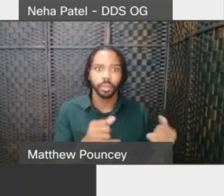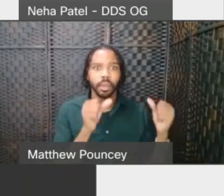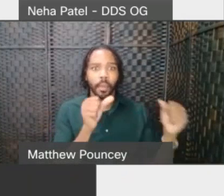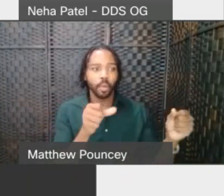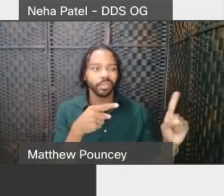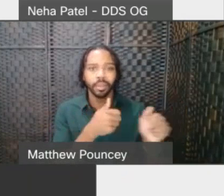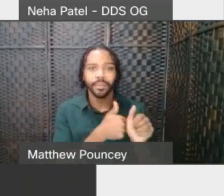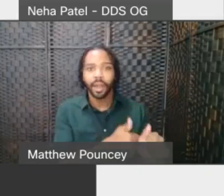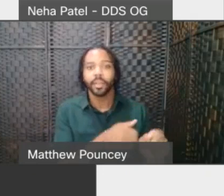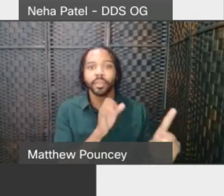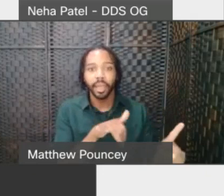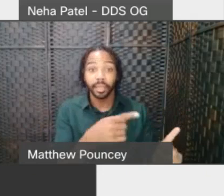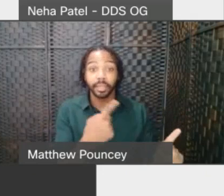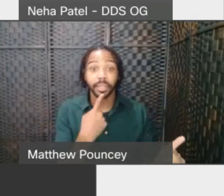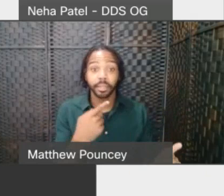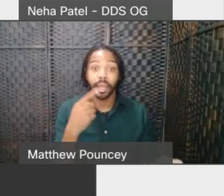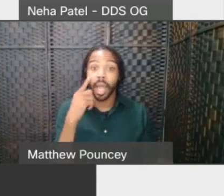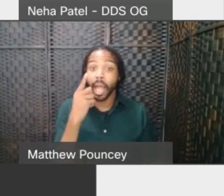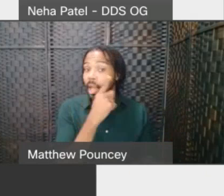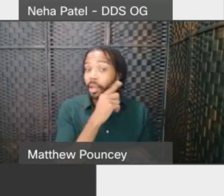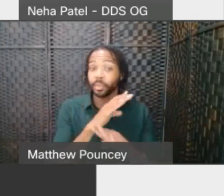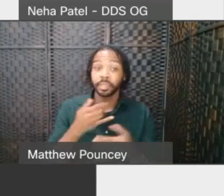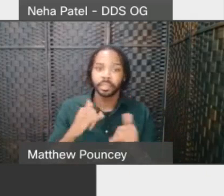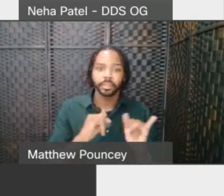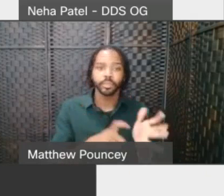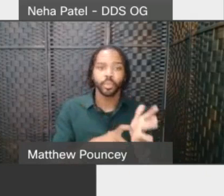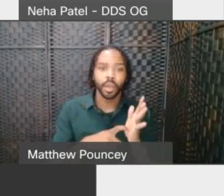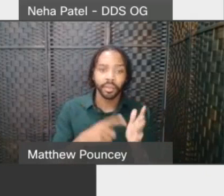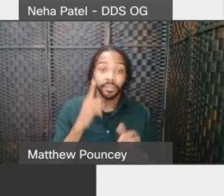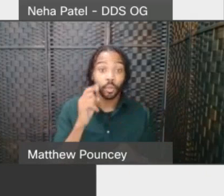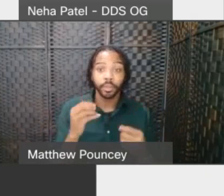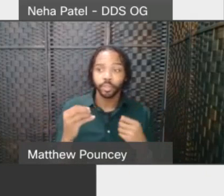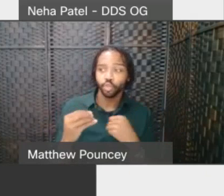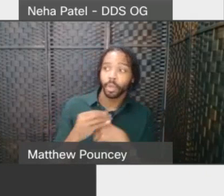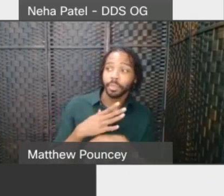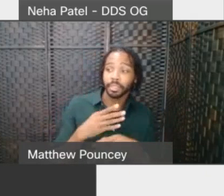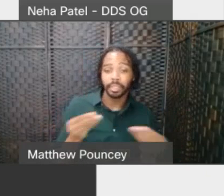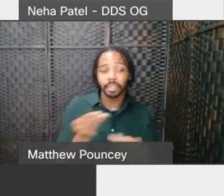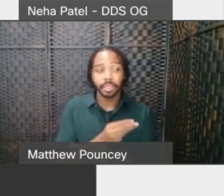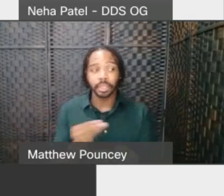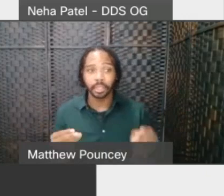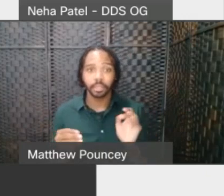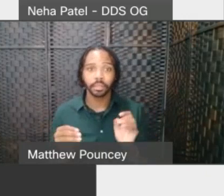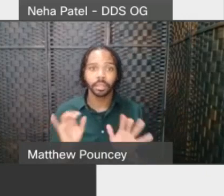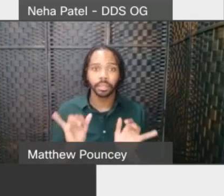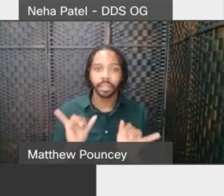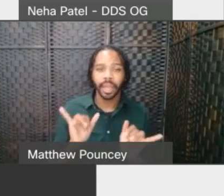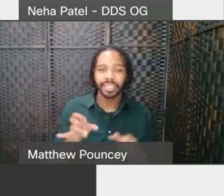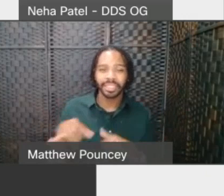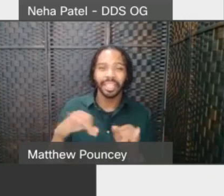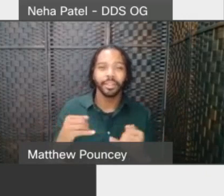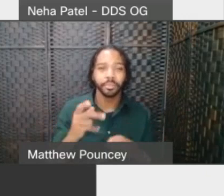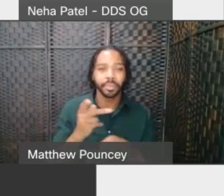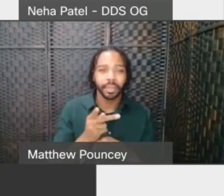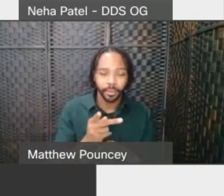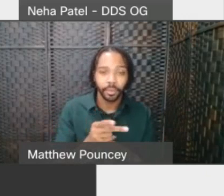followed, and it states that eye protection is still required. And for transmission-based precautions and standard precautions, also when there might